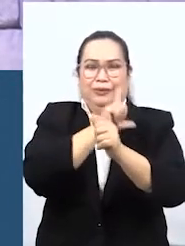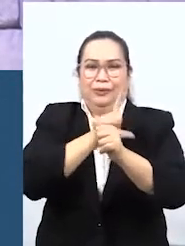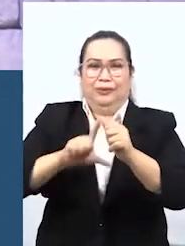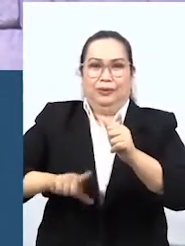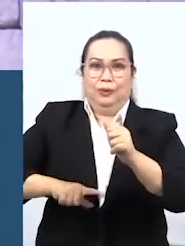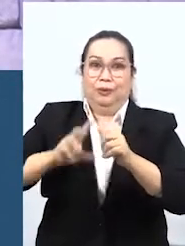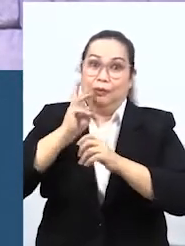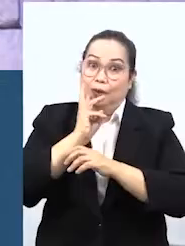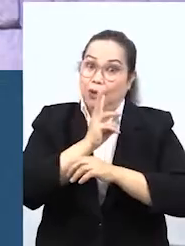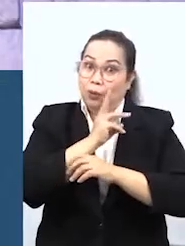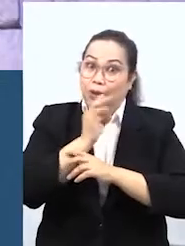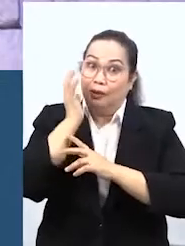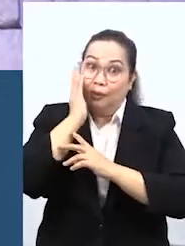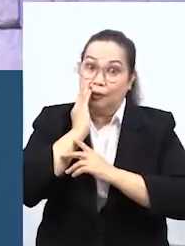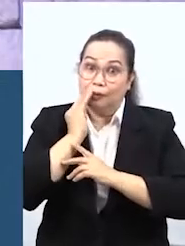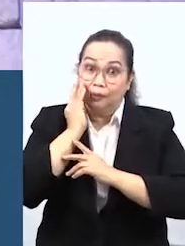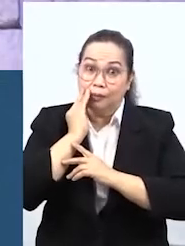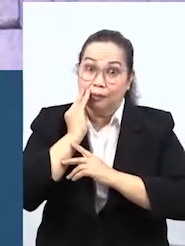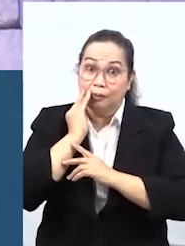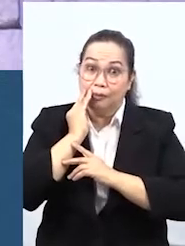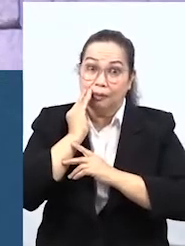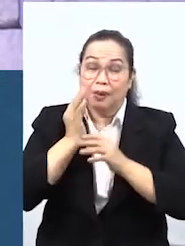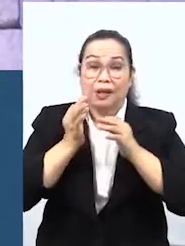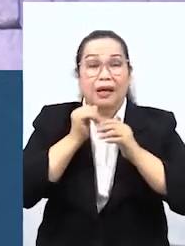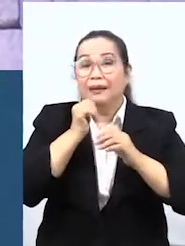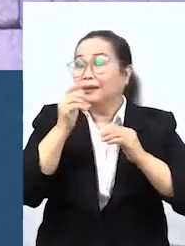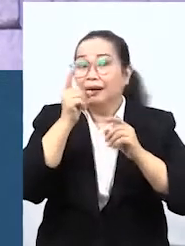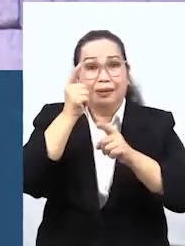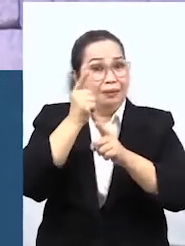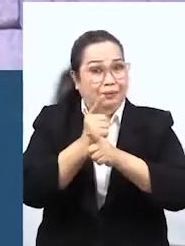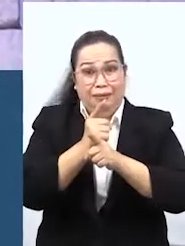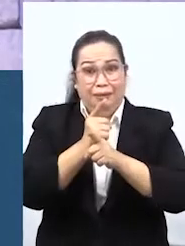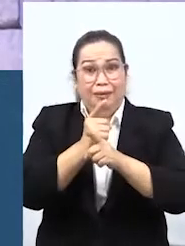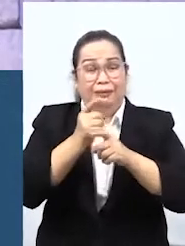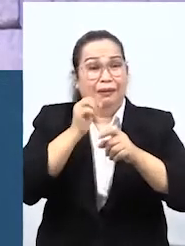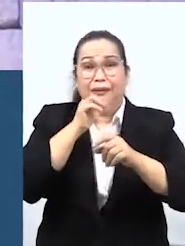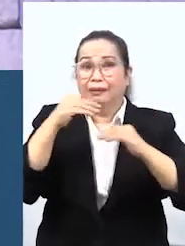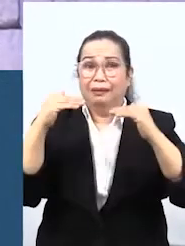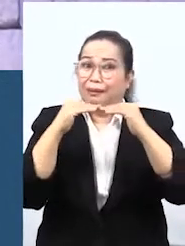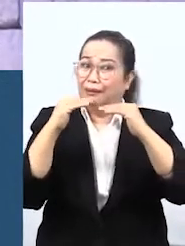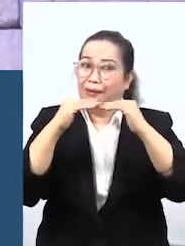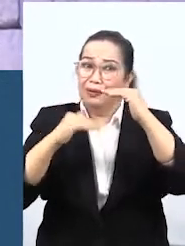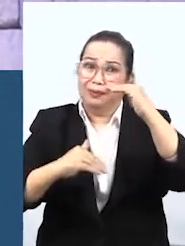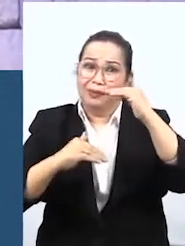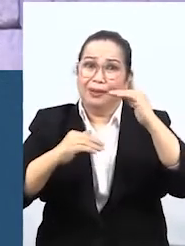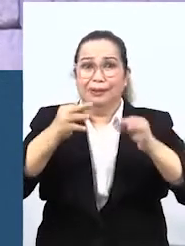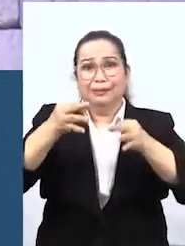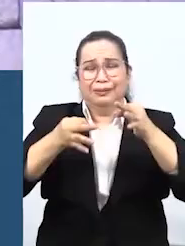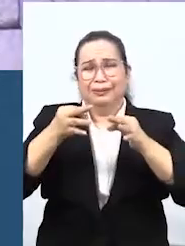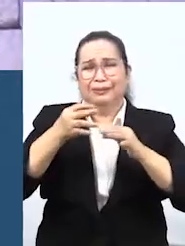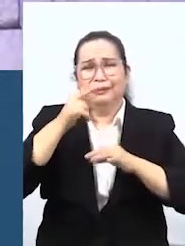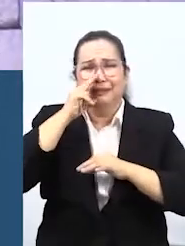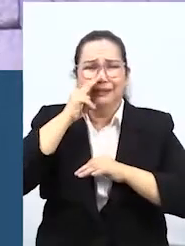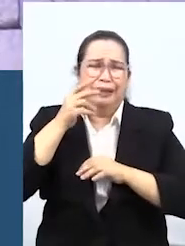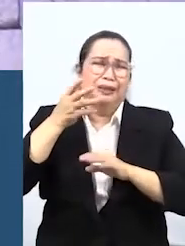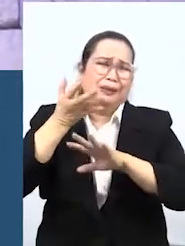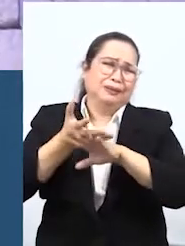widow went through Injustice unfairness Lord ang daya-daya